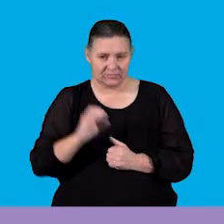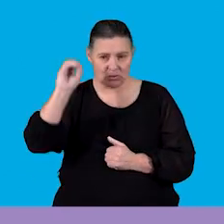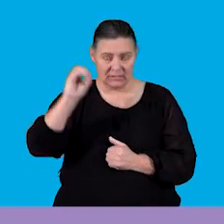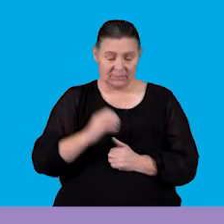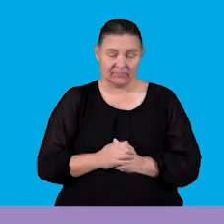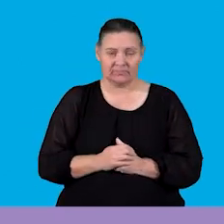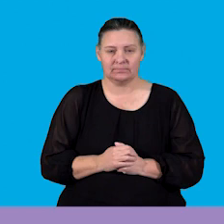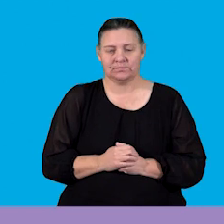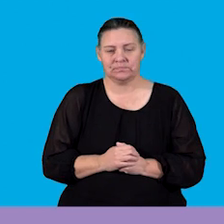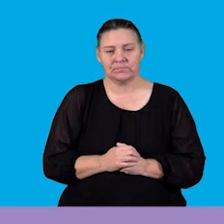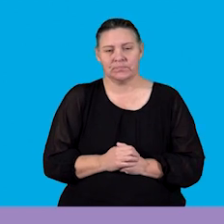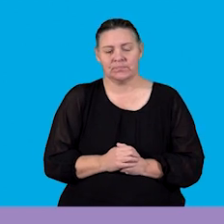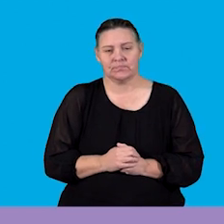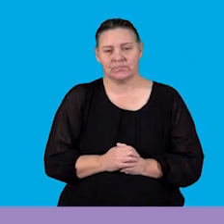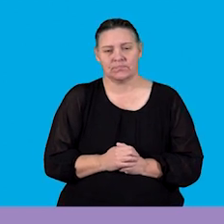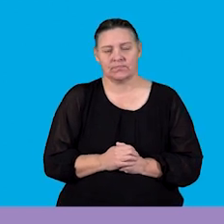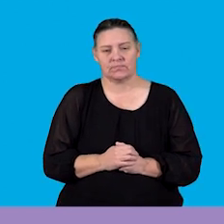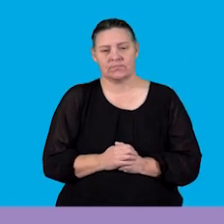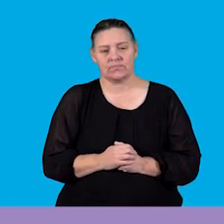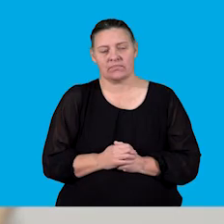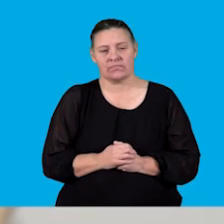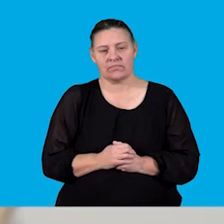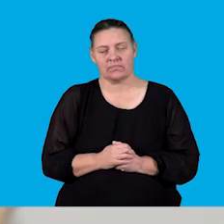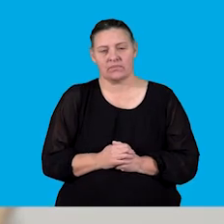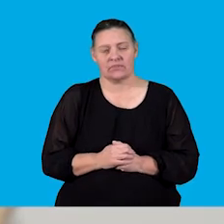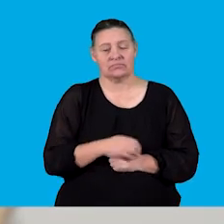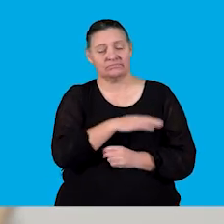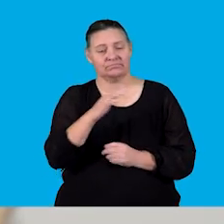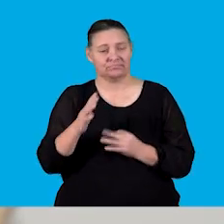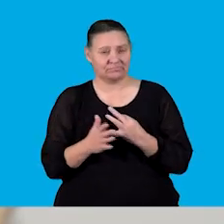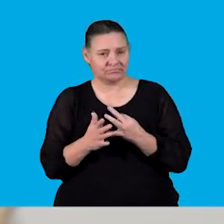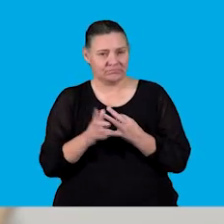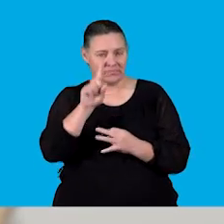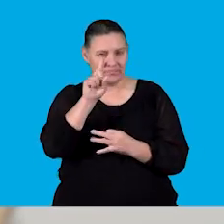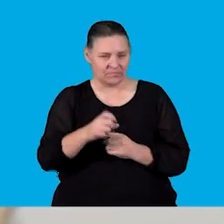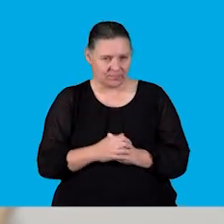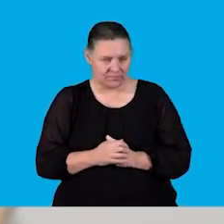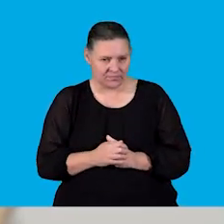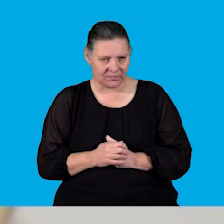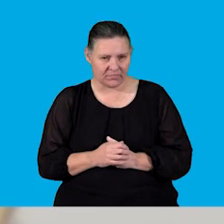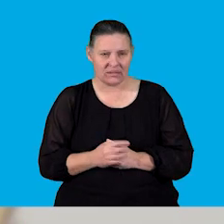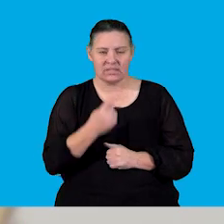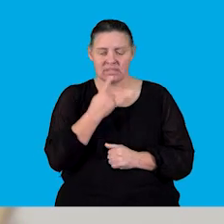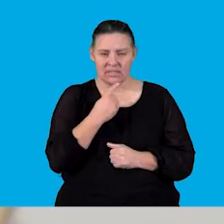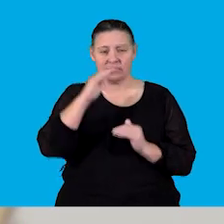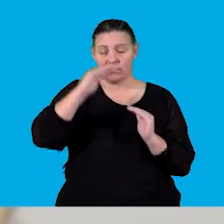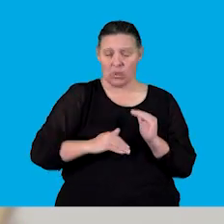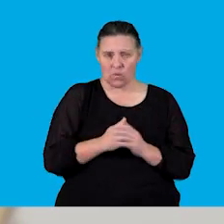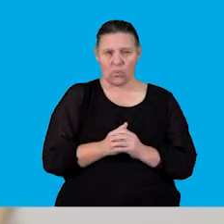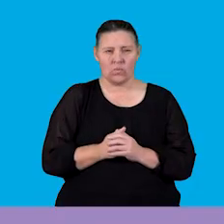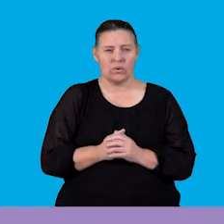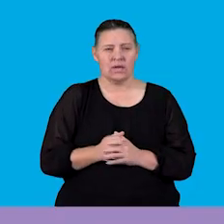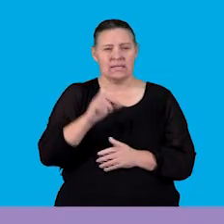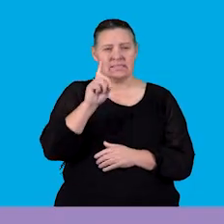of 180 degrees. Let's move on to our next question. Now, the next question there